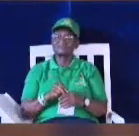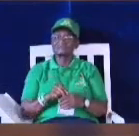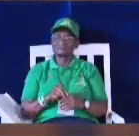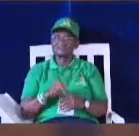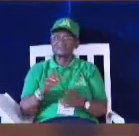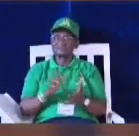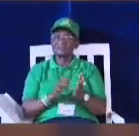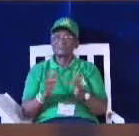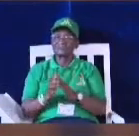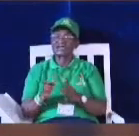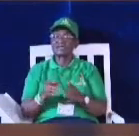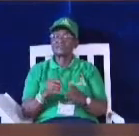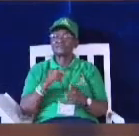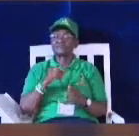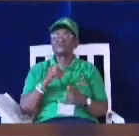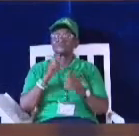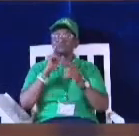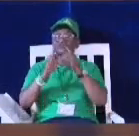a Bible spoke of